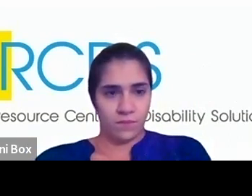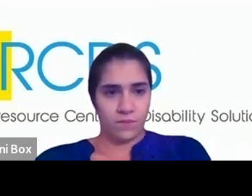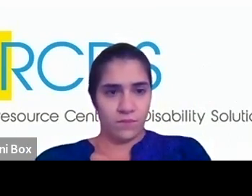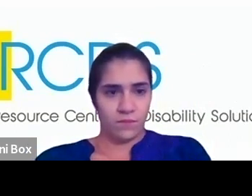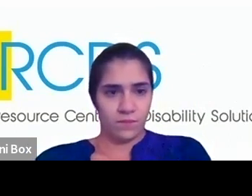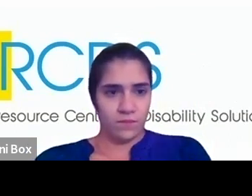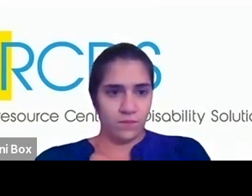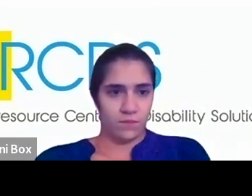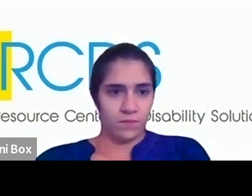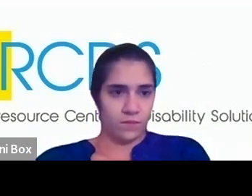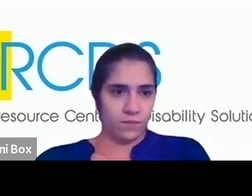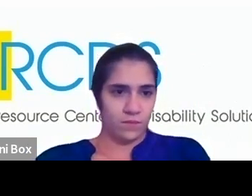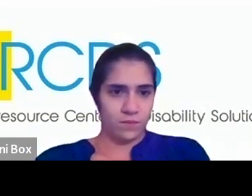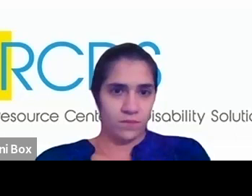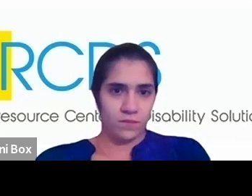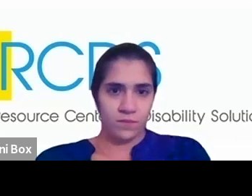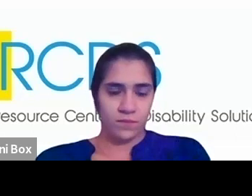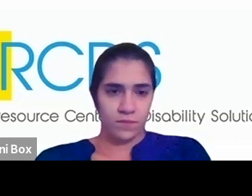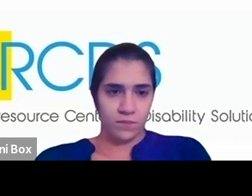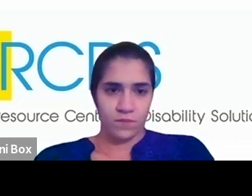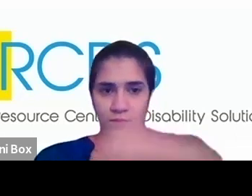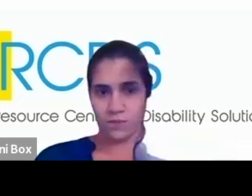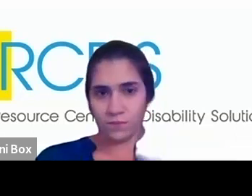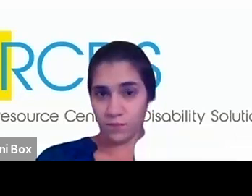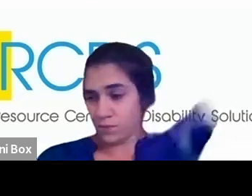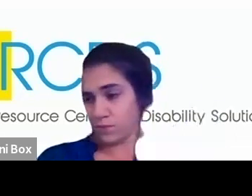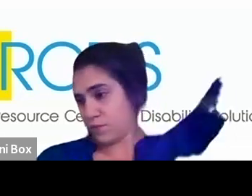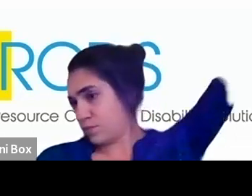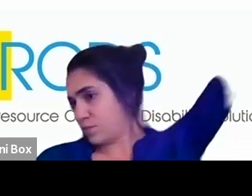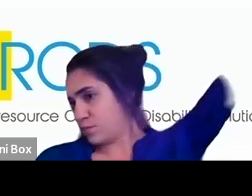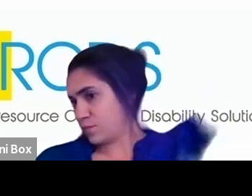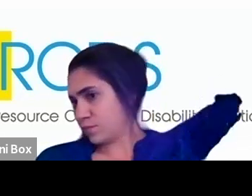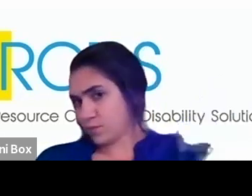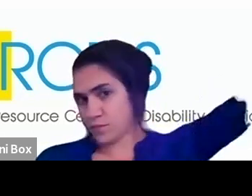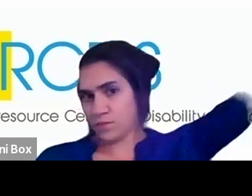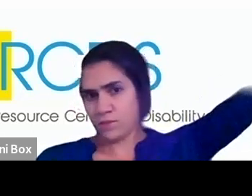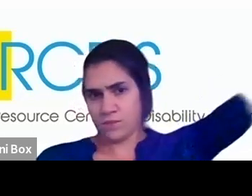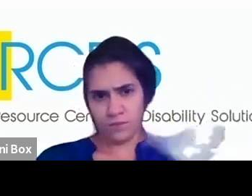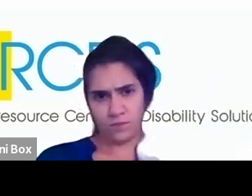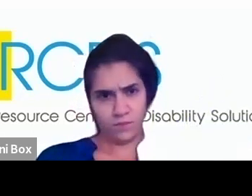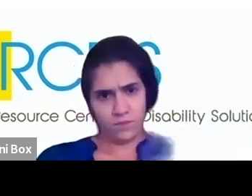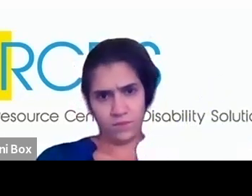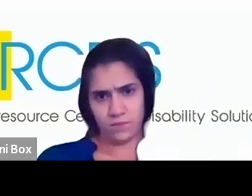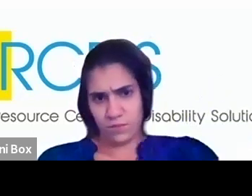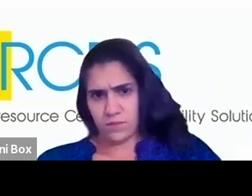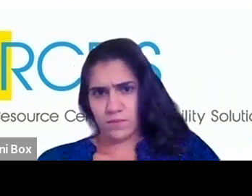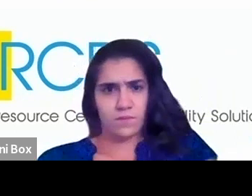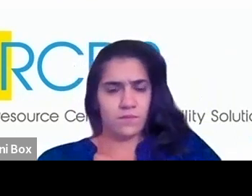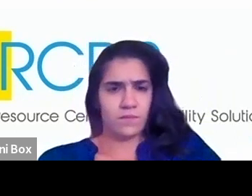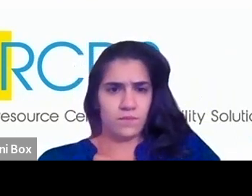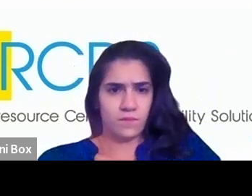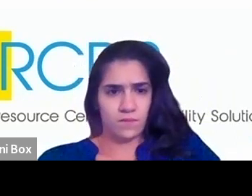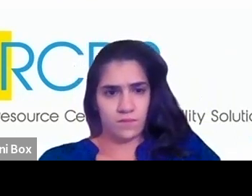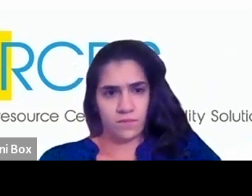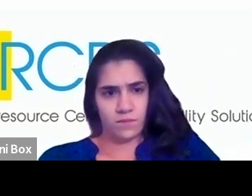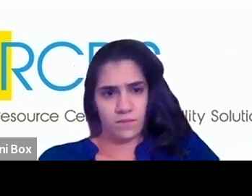connecting to communities that these topics are relevant in, and that's something that my university just wouldn't have offered. So if you have